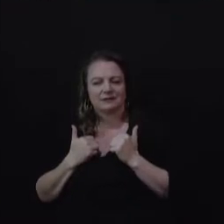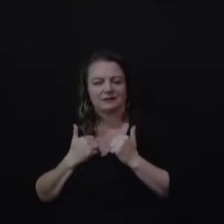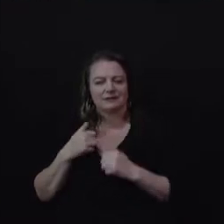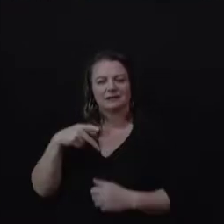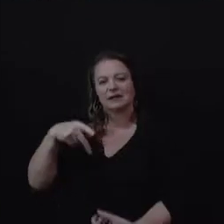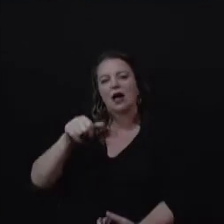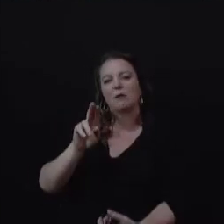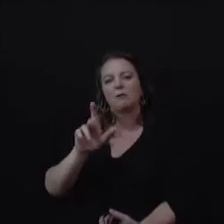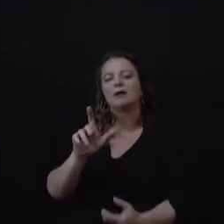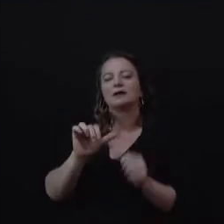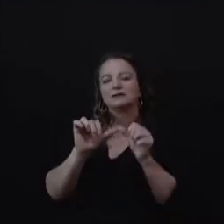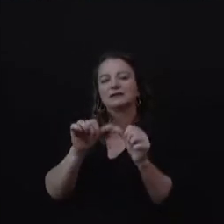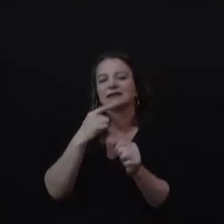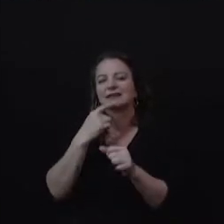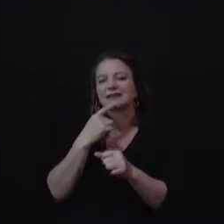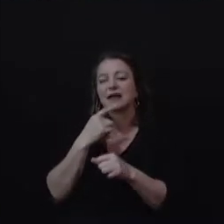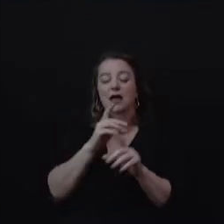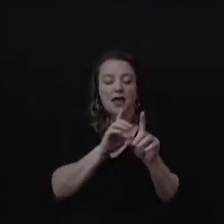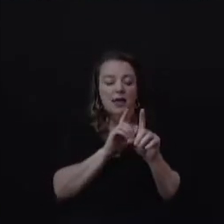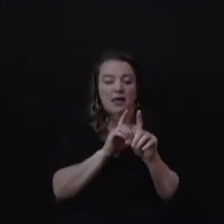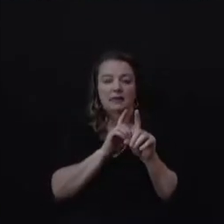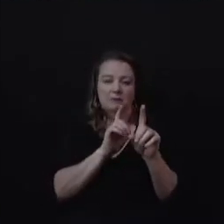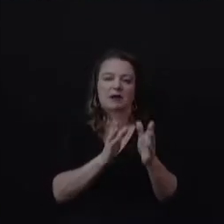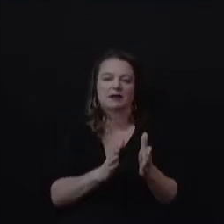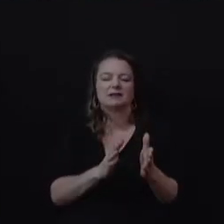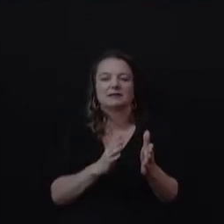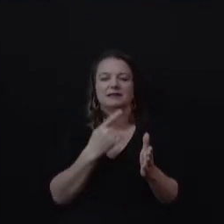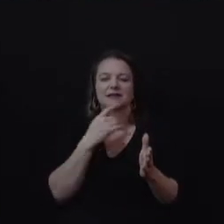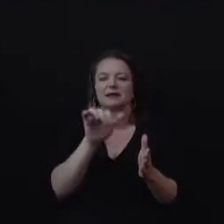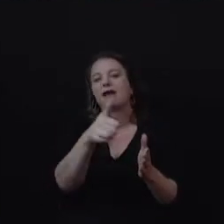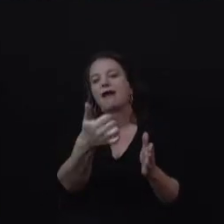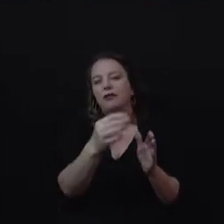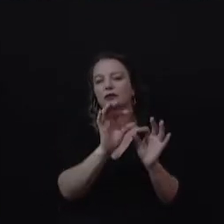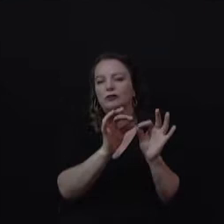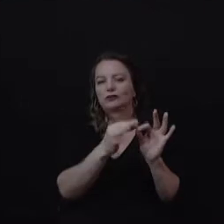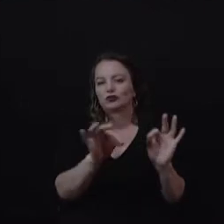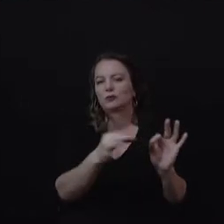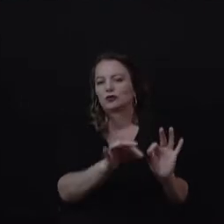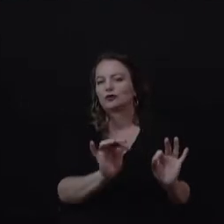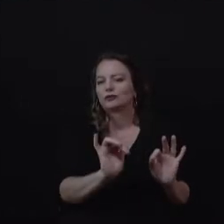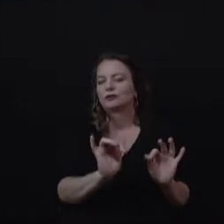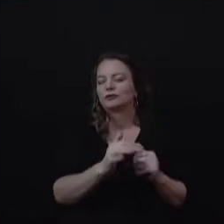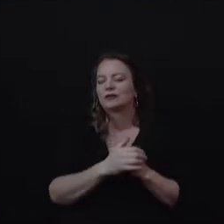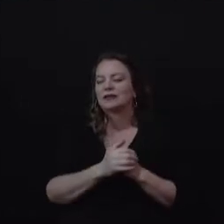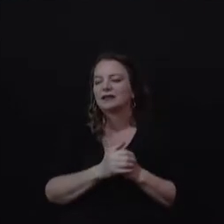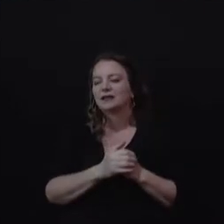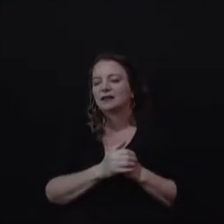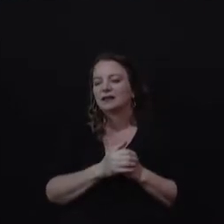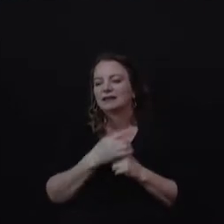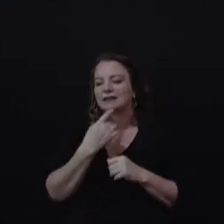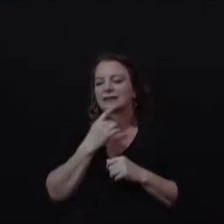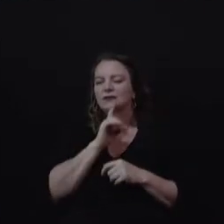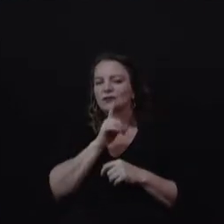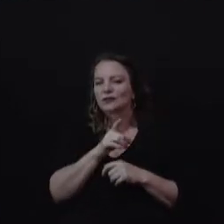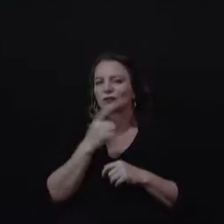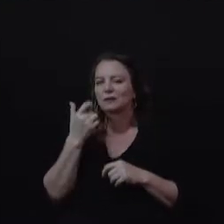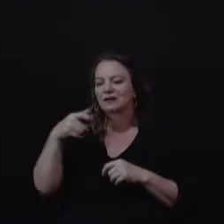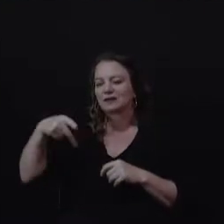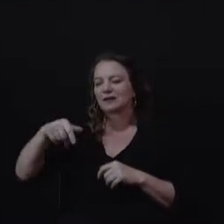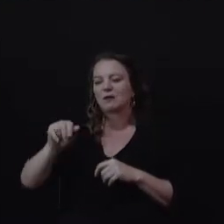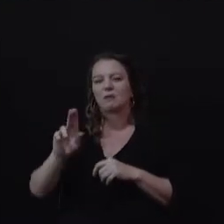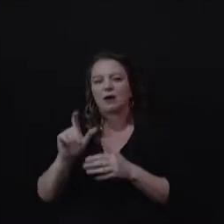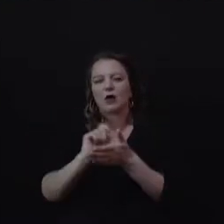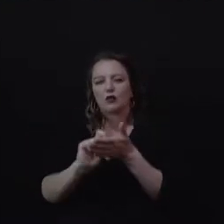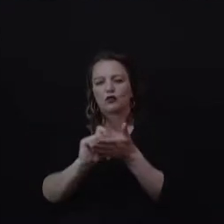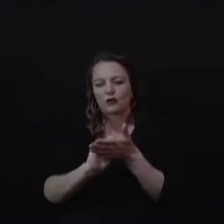Paul goes on to say, and the apostles go on to say in other scriptures, how this is true. Because we are reminded that Paul wrote in